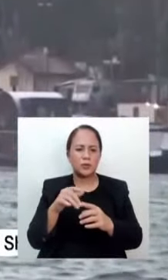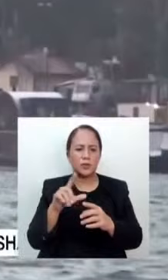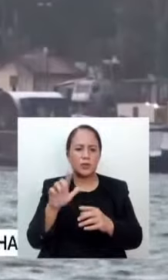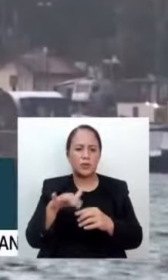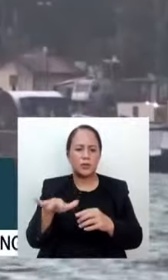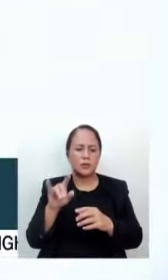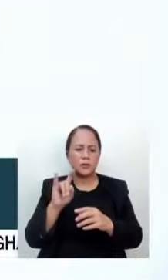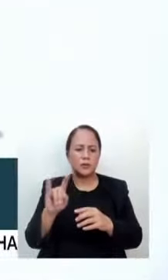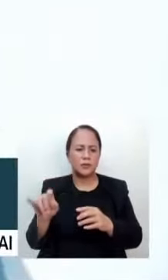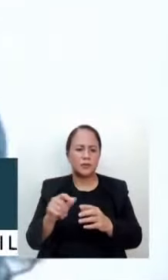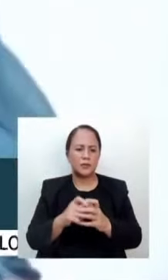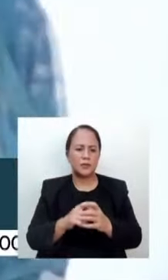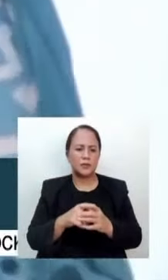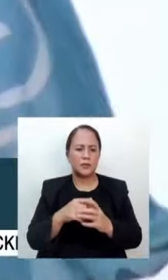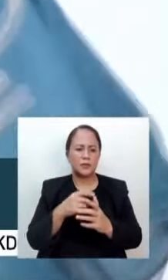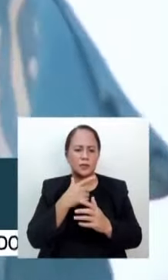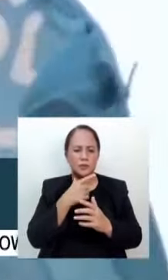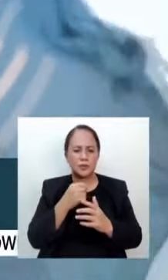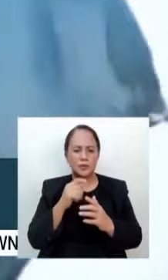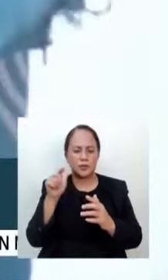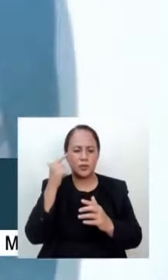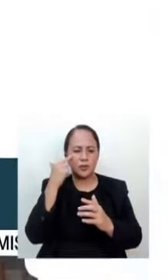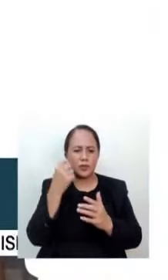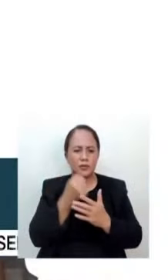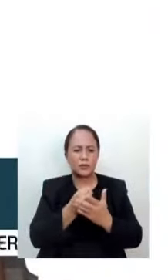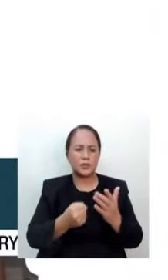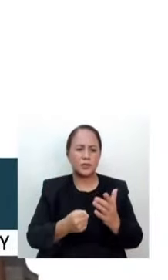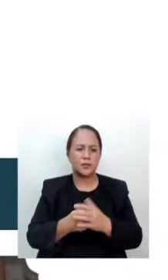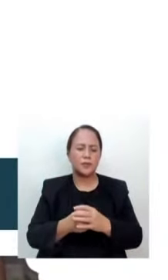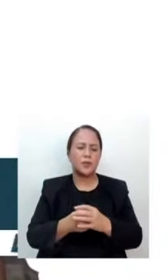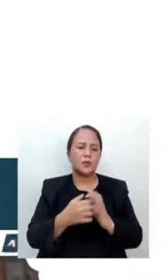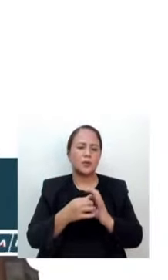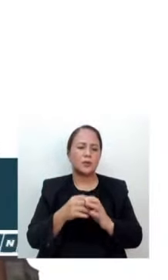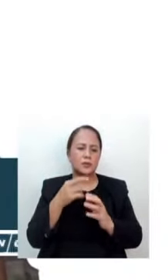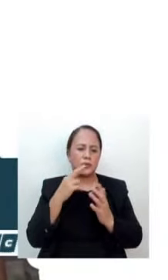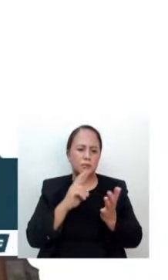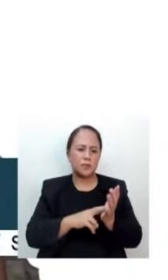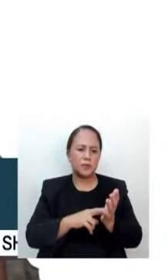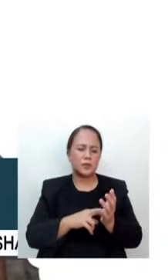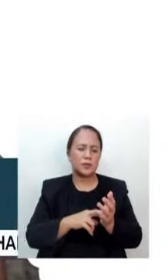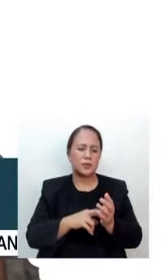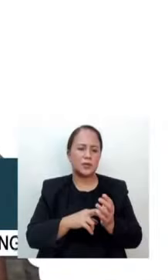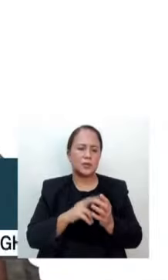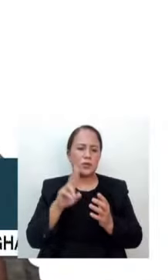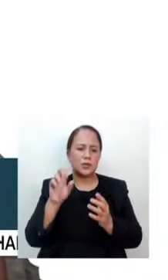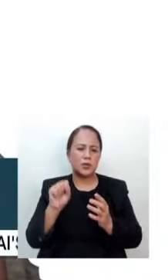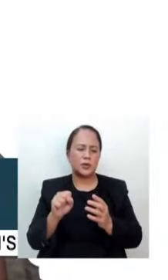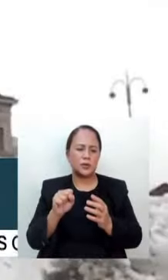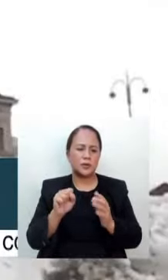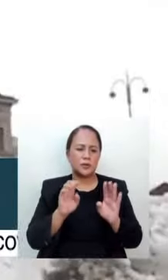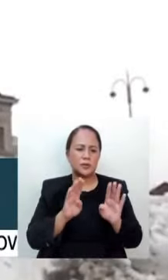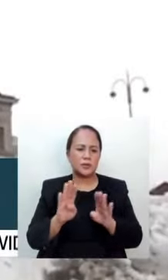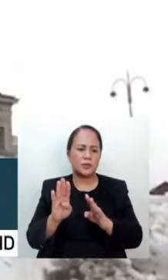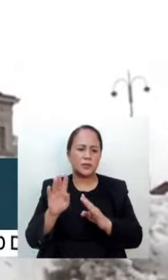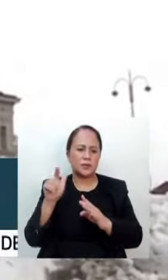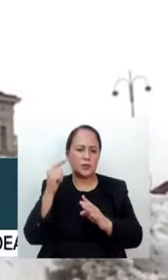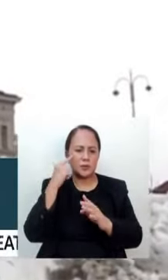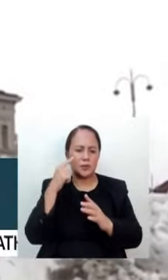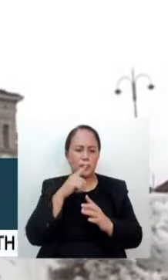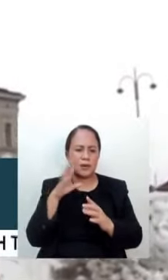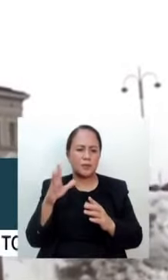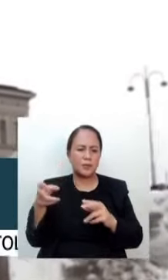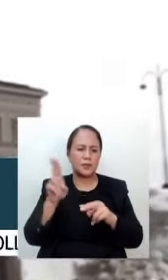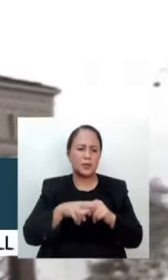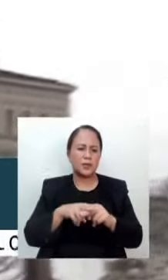media, citing Swedish government sources. According to the reports, the U.S. and British governments had promised Sweden of increased